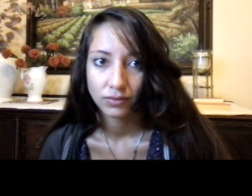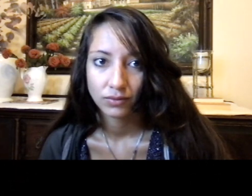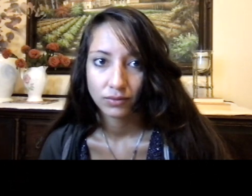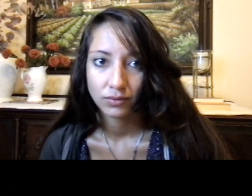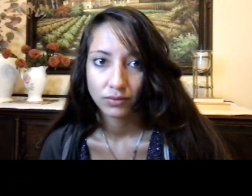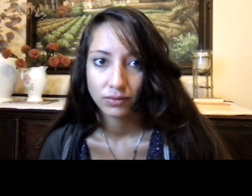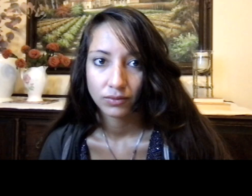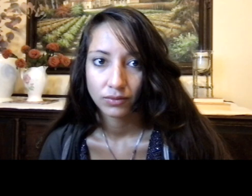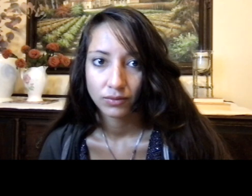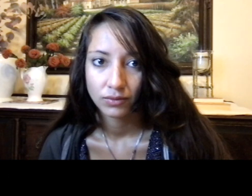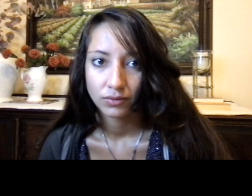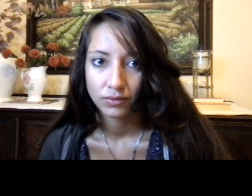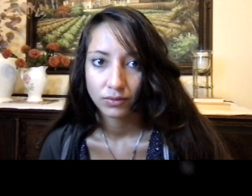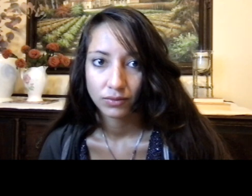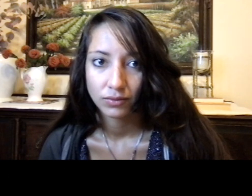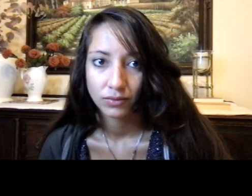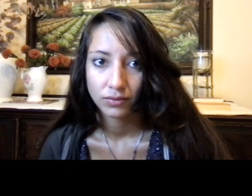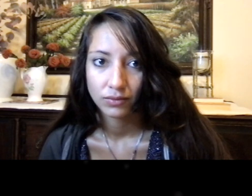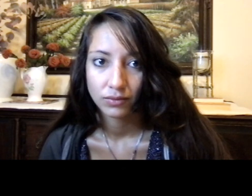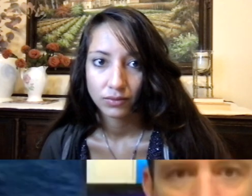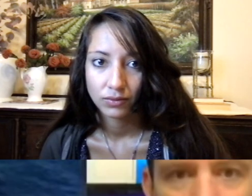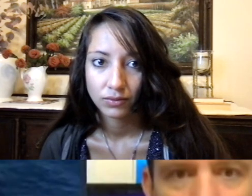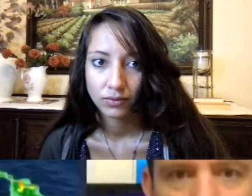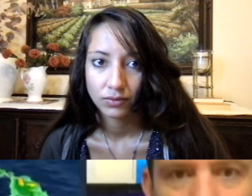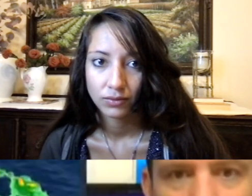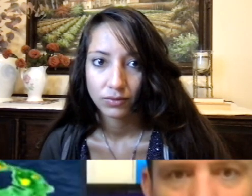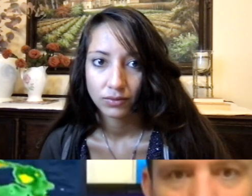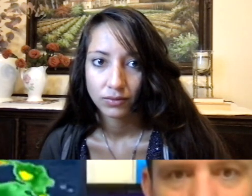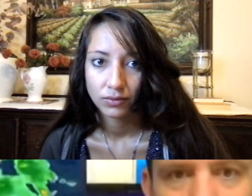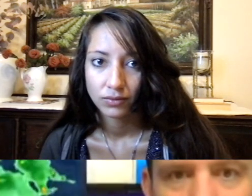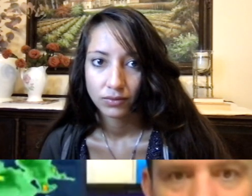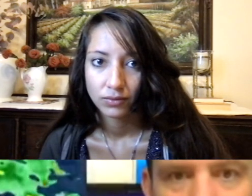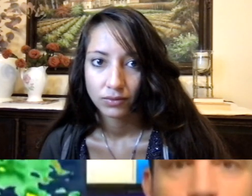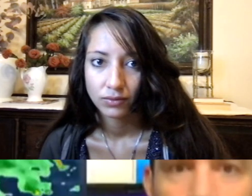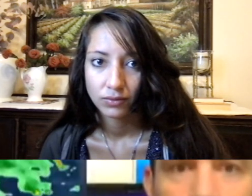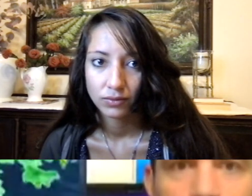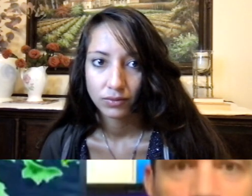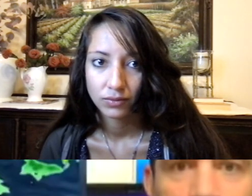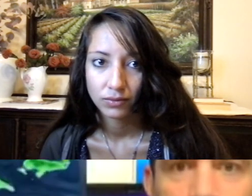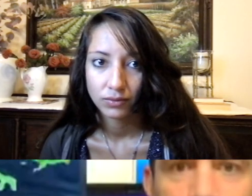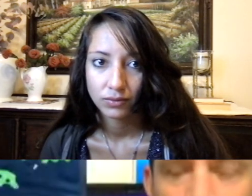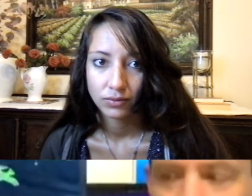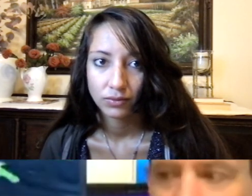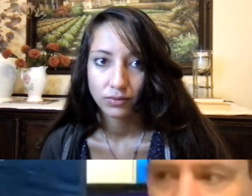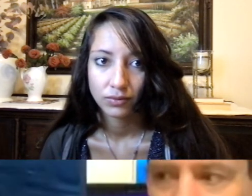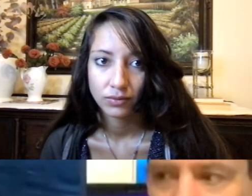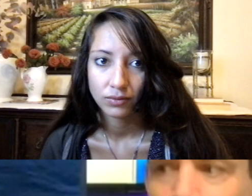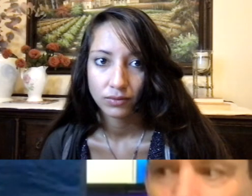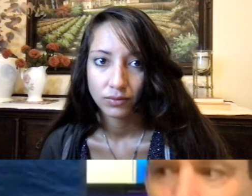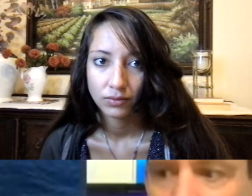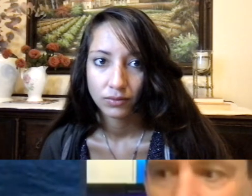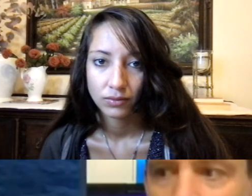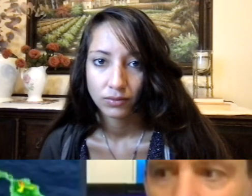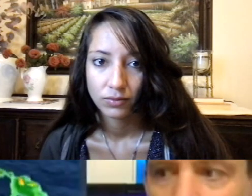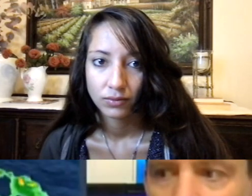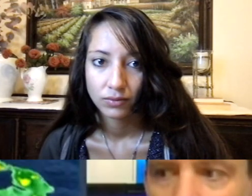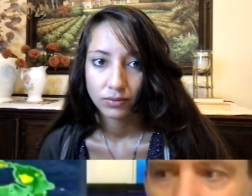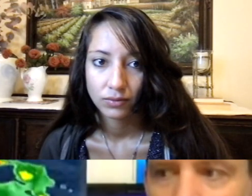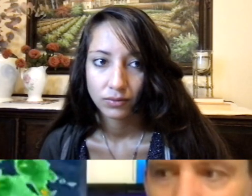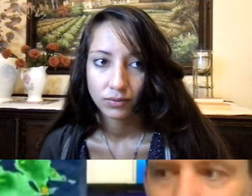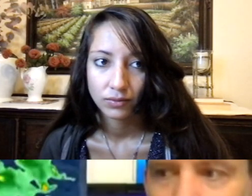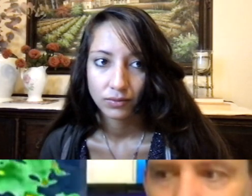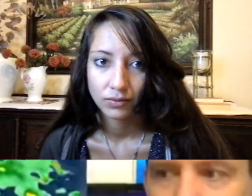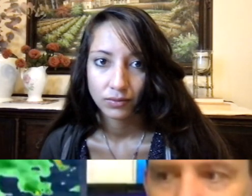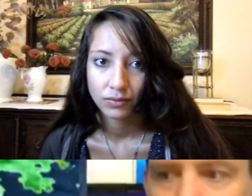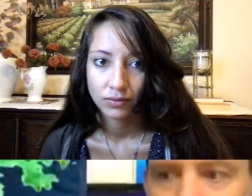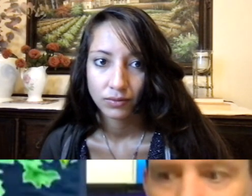and go on and check on that as well. But for now, we're going to send it back to you. For a moment, because we get a wider picture here. Right. I'm sure that there are folks in our comment section watching